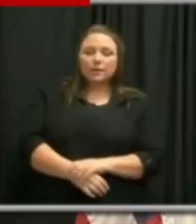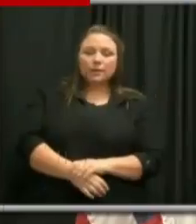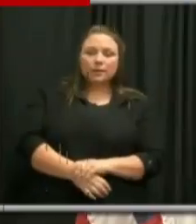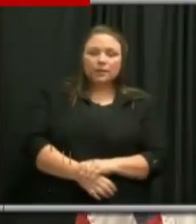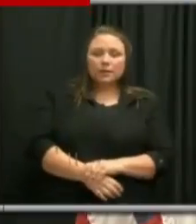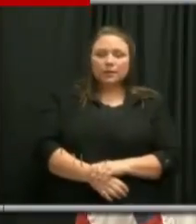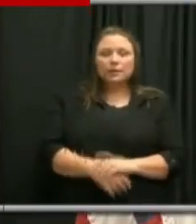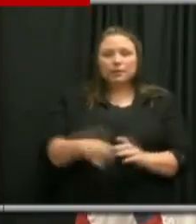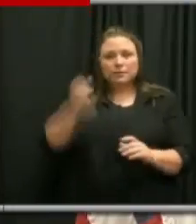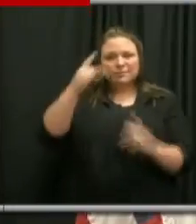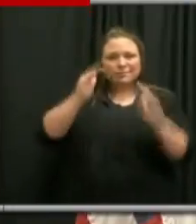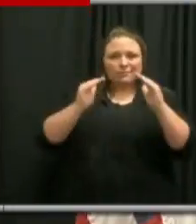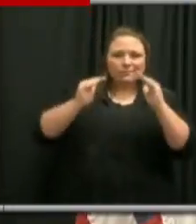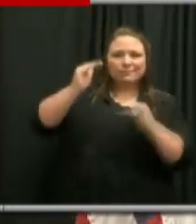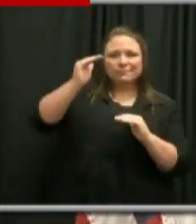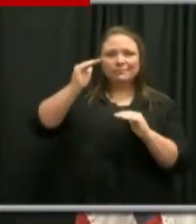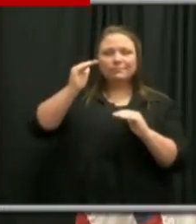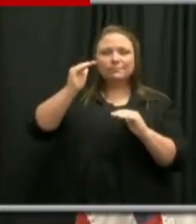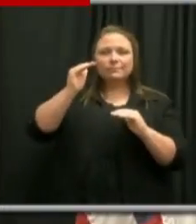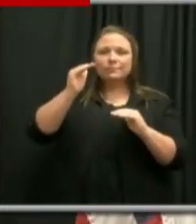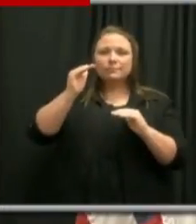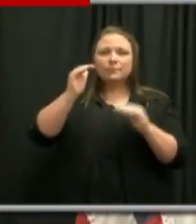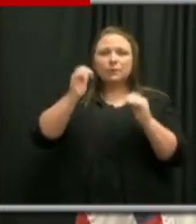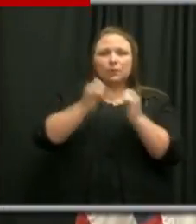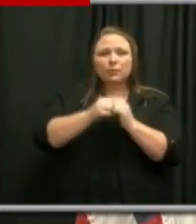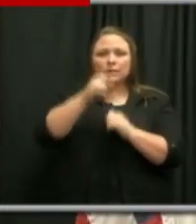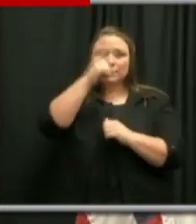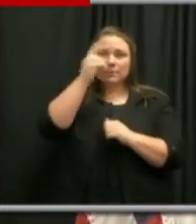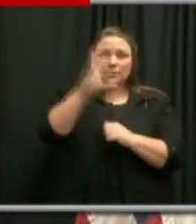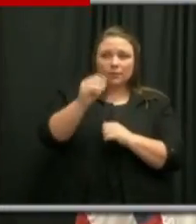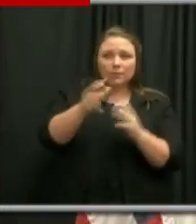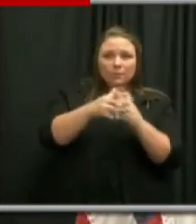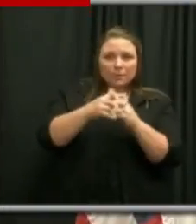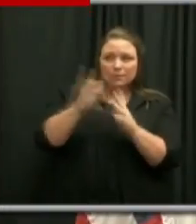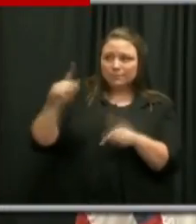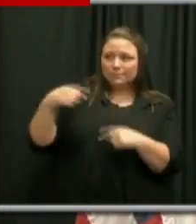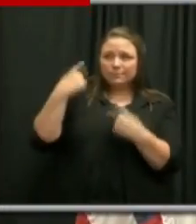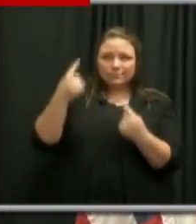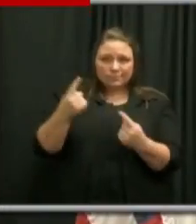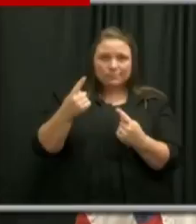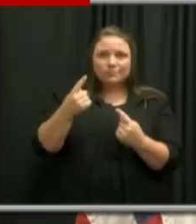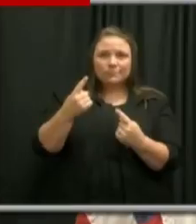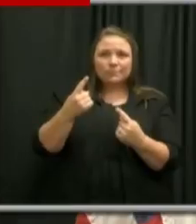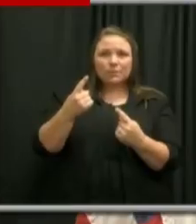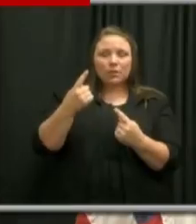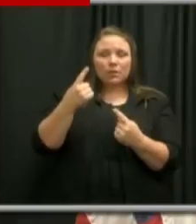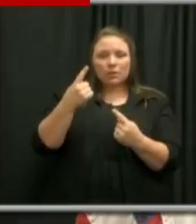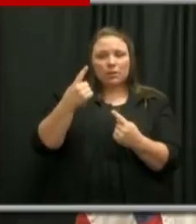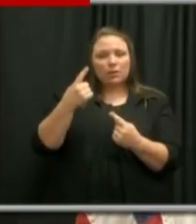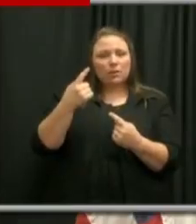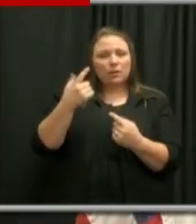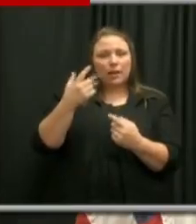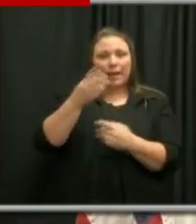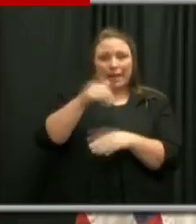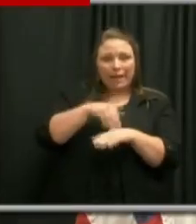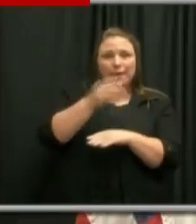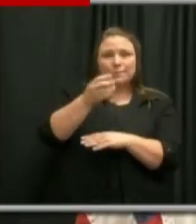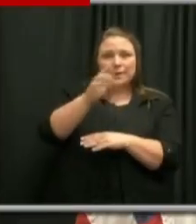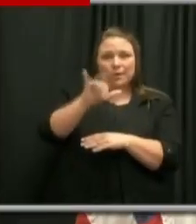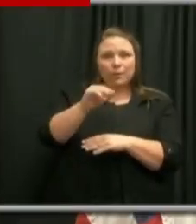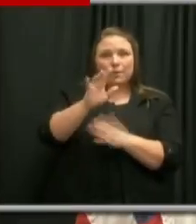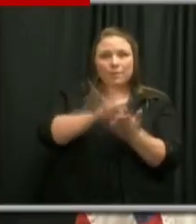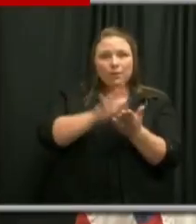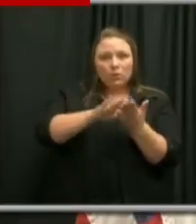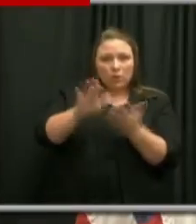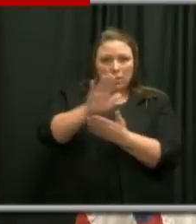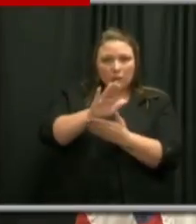disparity in health and among African Americans has been an issue for us at Meharry Medical College for a long time. So